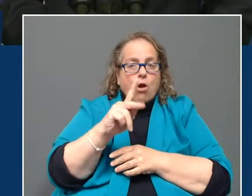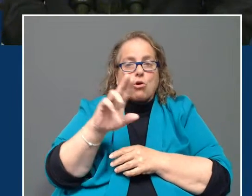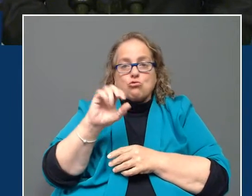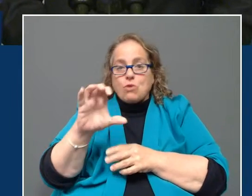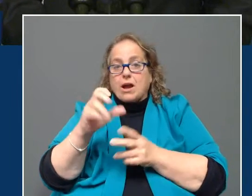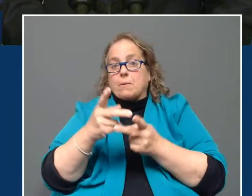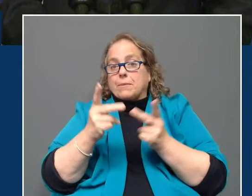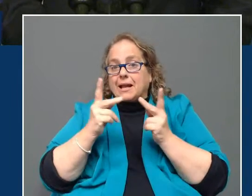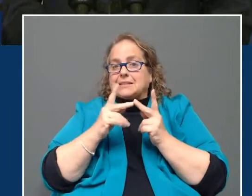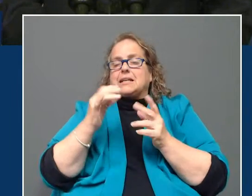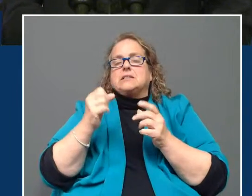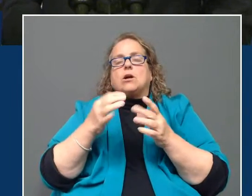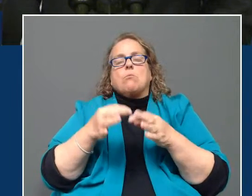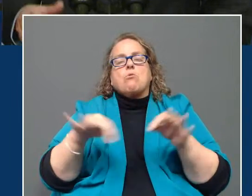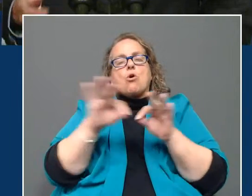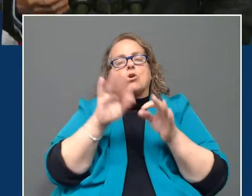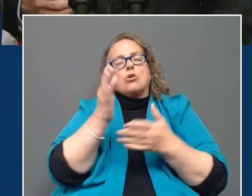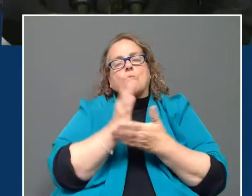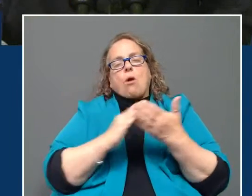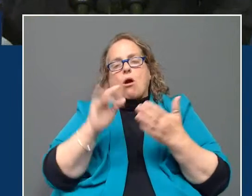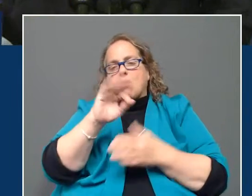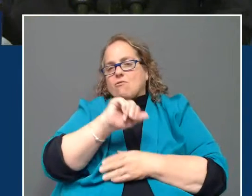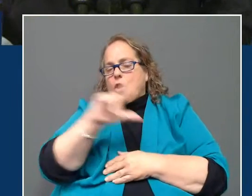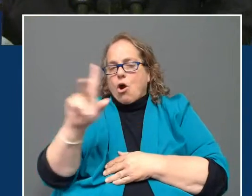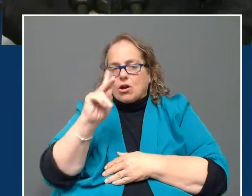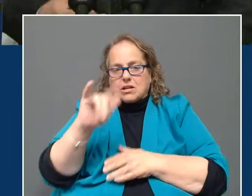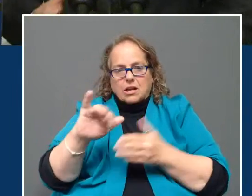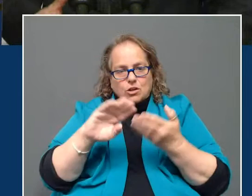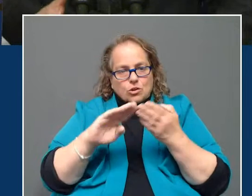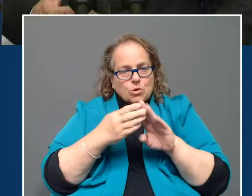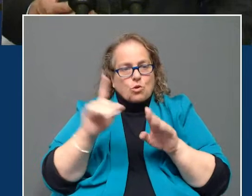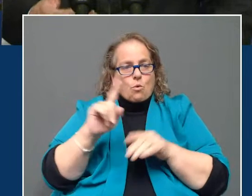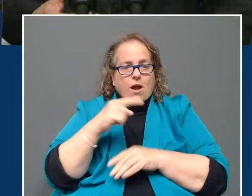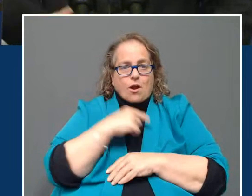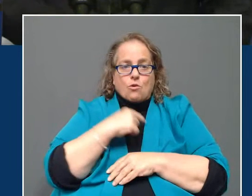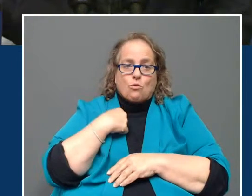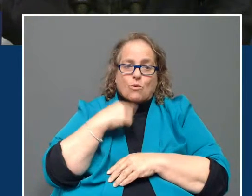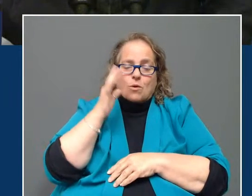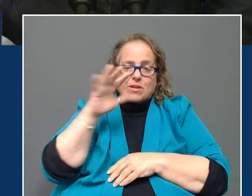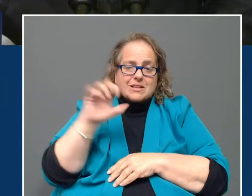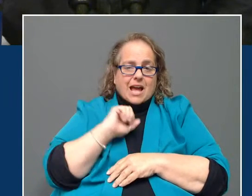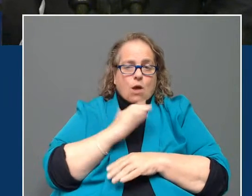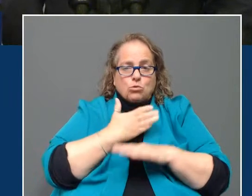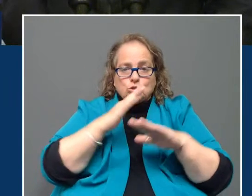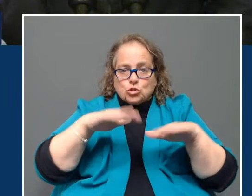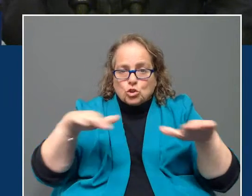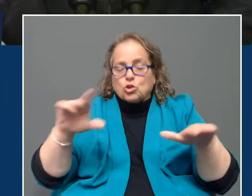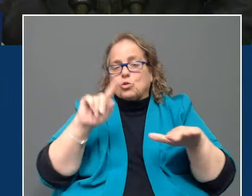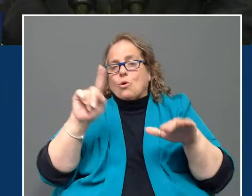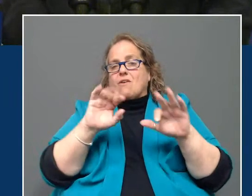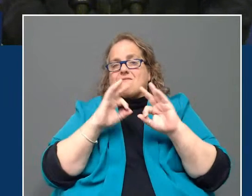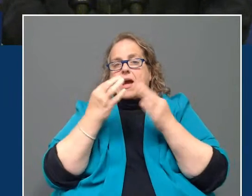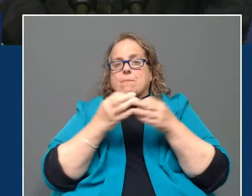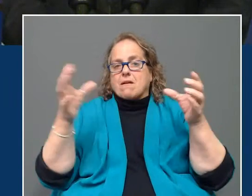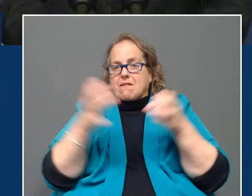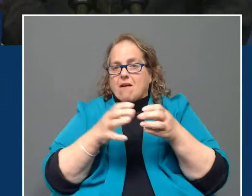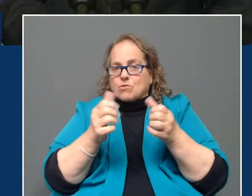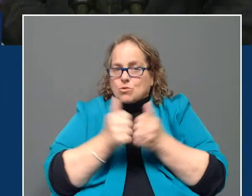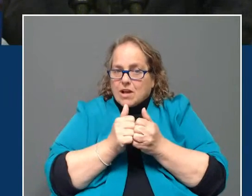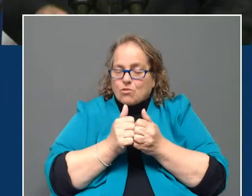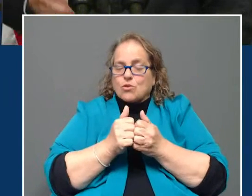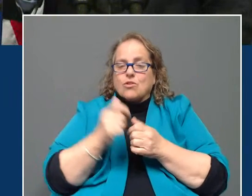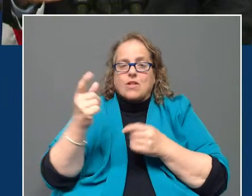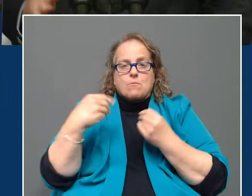every single Kentucky community. It's where we take our kids. It's where our families come together. They provide safe spaces